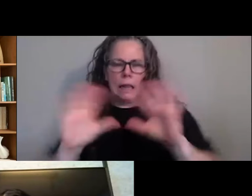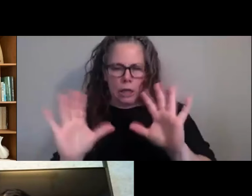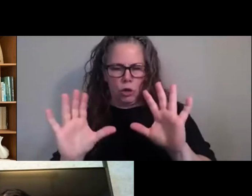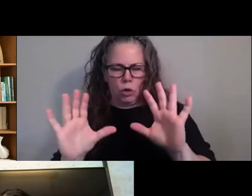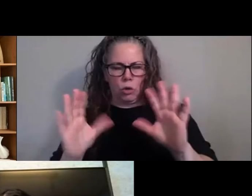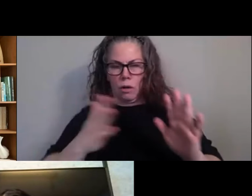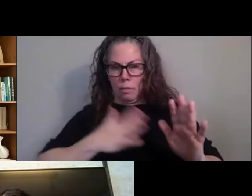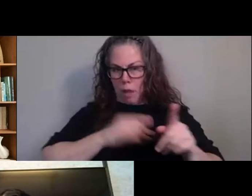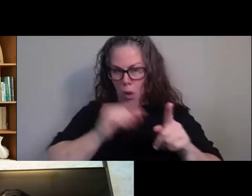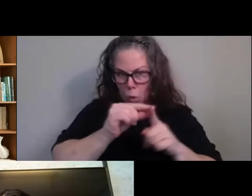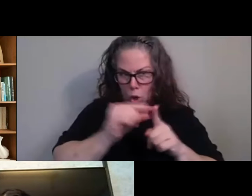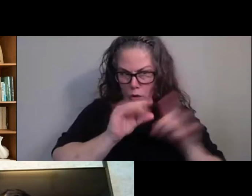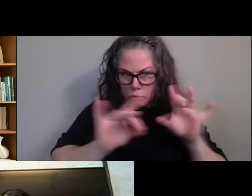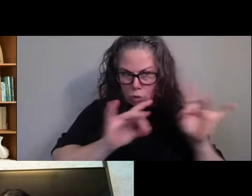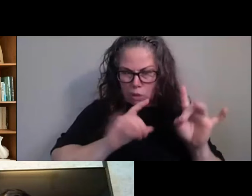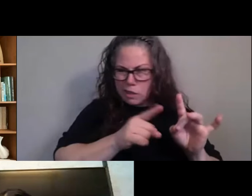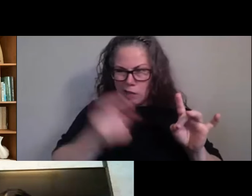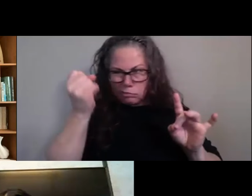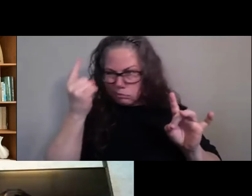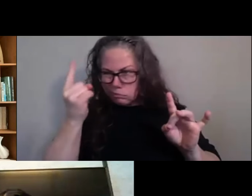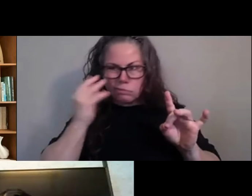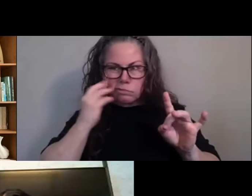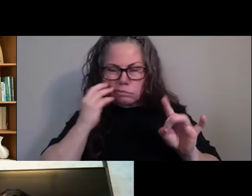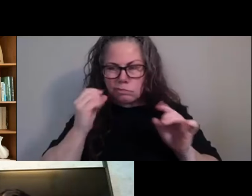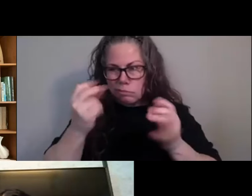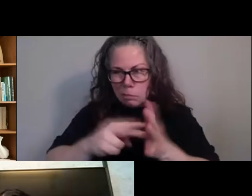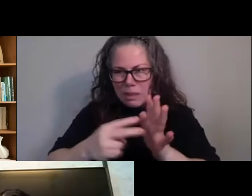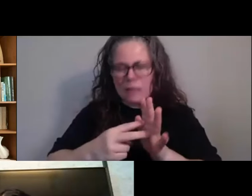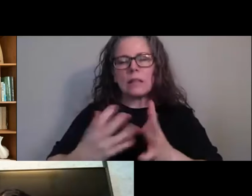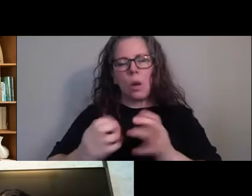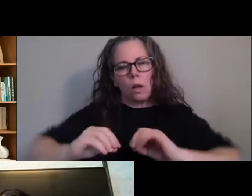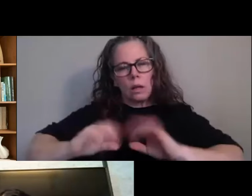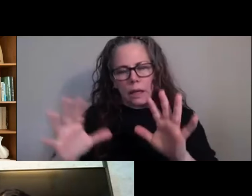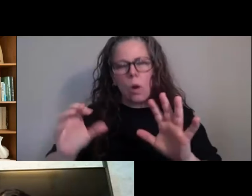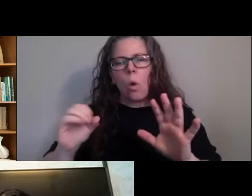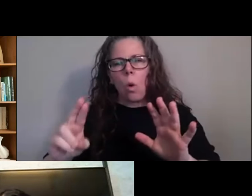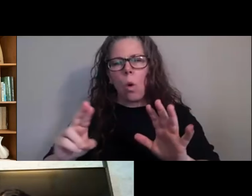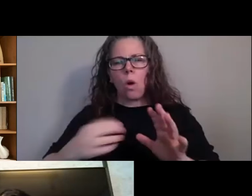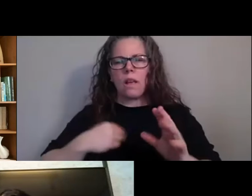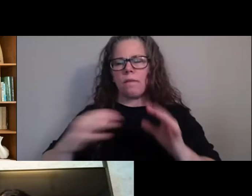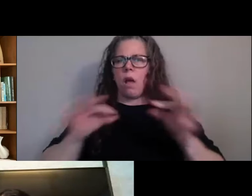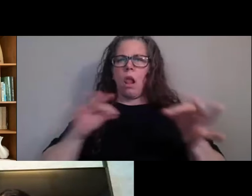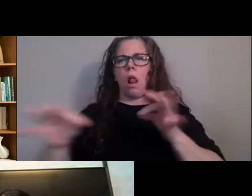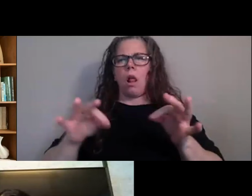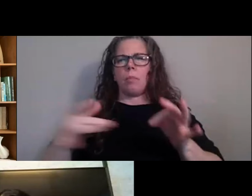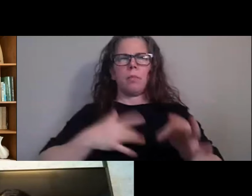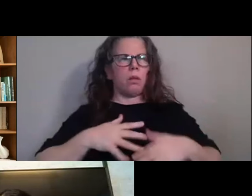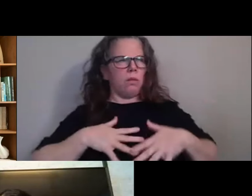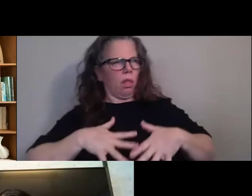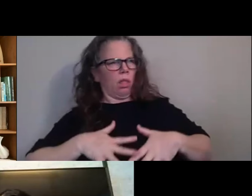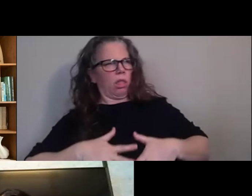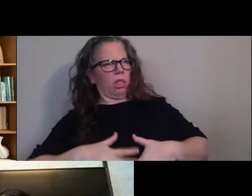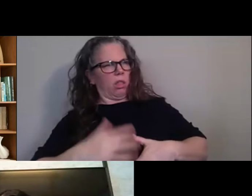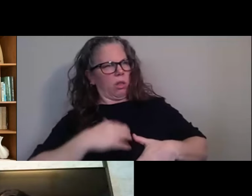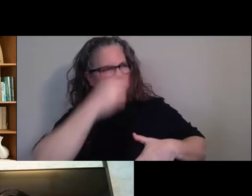I used jargon that someone's not going to understand? Am I inadvertently going to be a little off-putting because I'm fervent and I really am